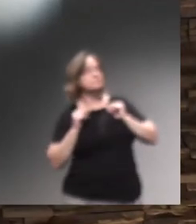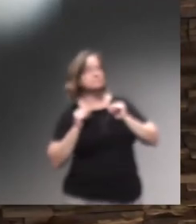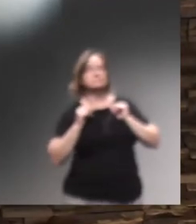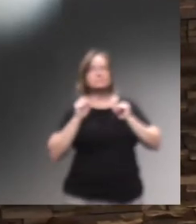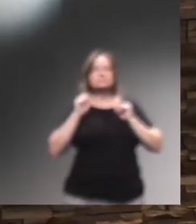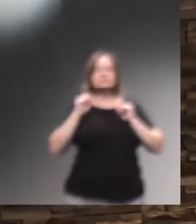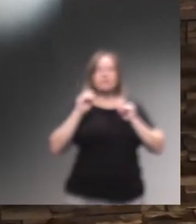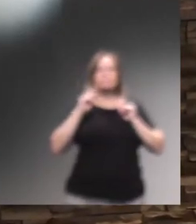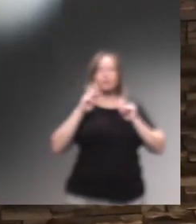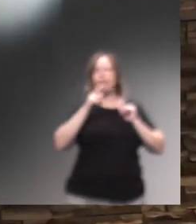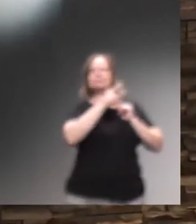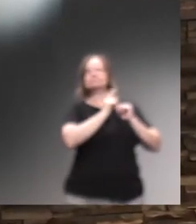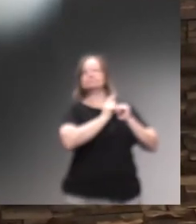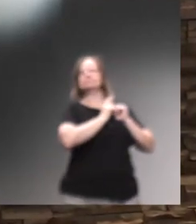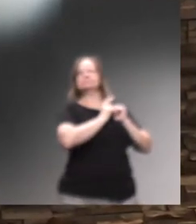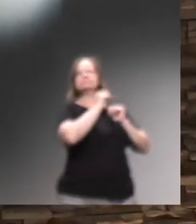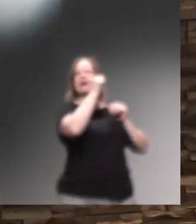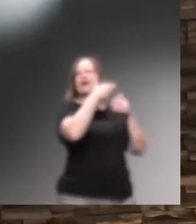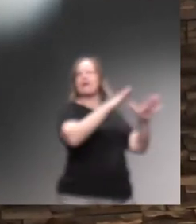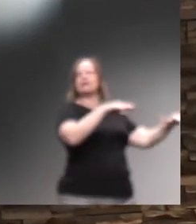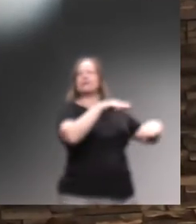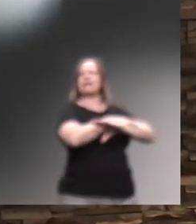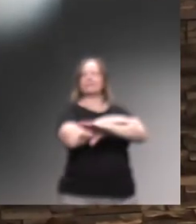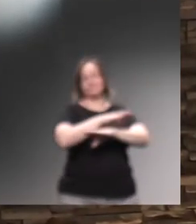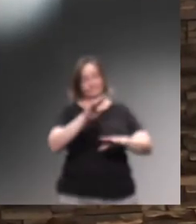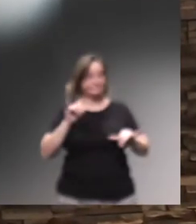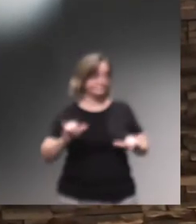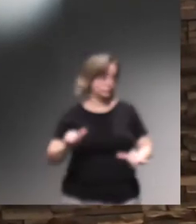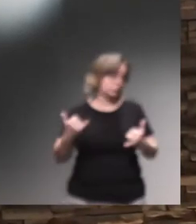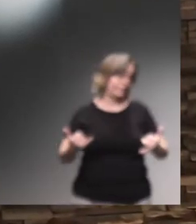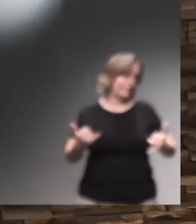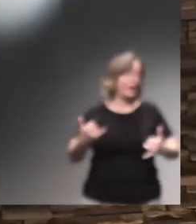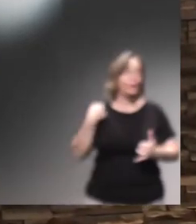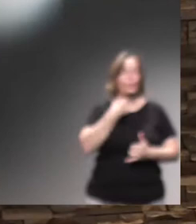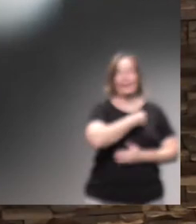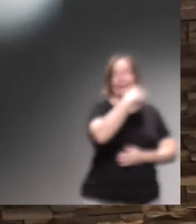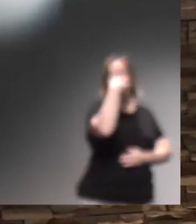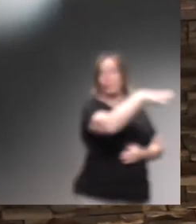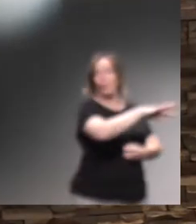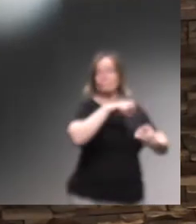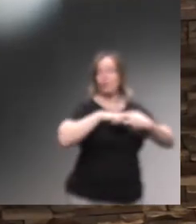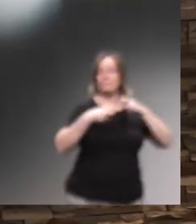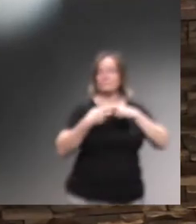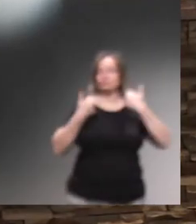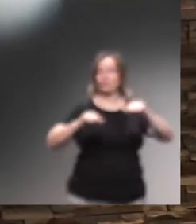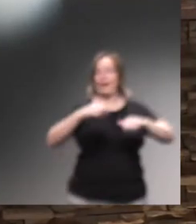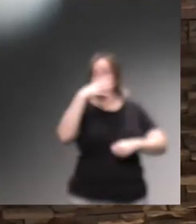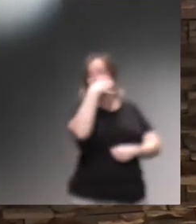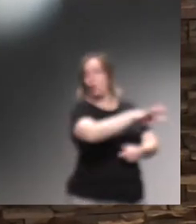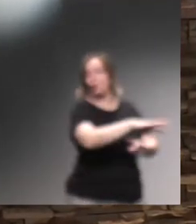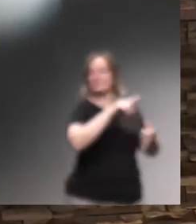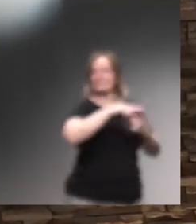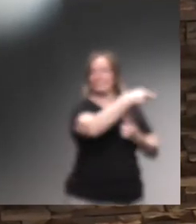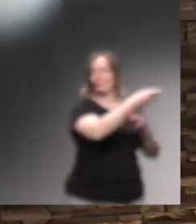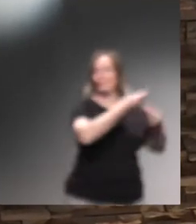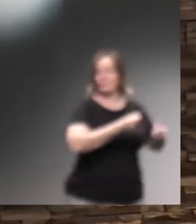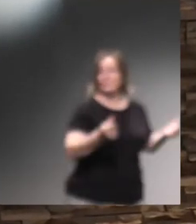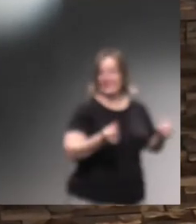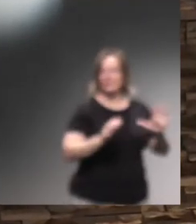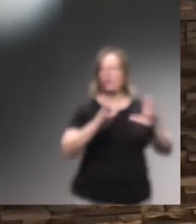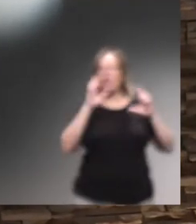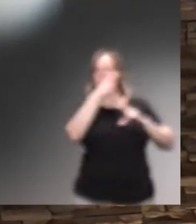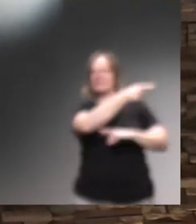problem, it goes away. So once Samuel reassured them and told them that, no, I'm here in